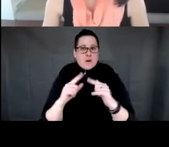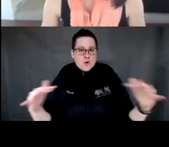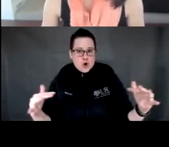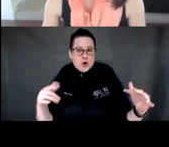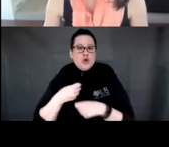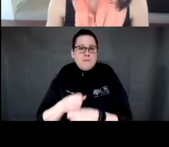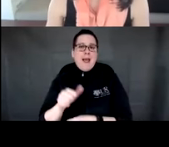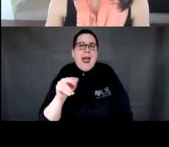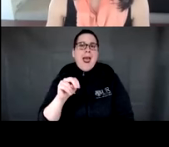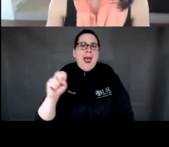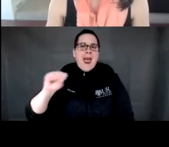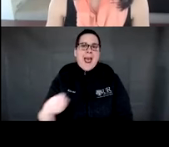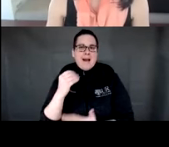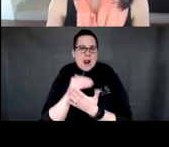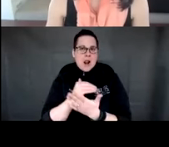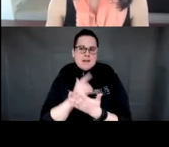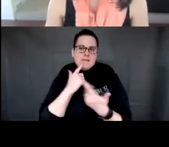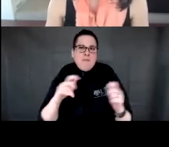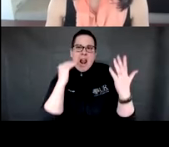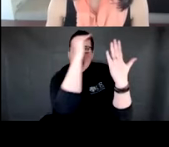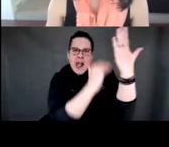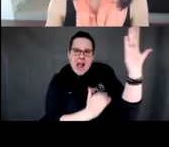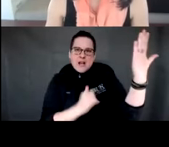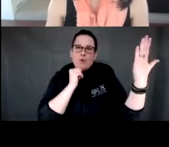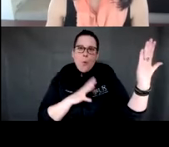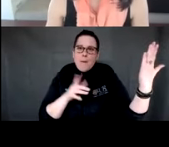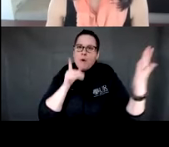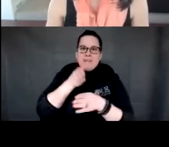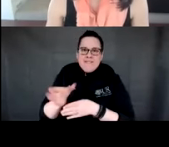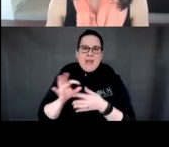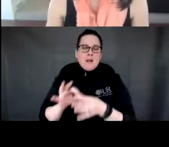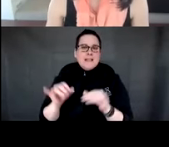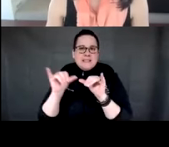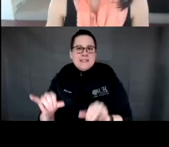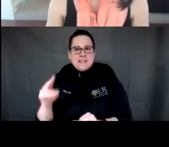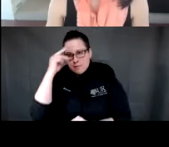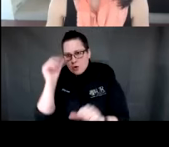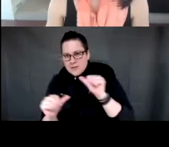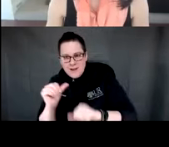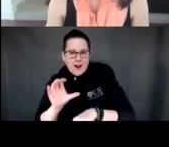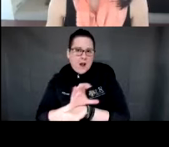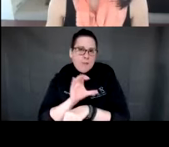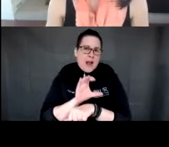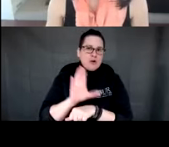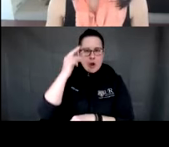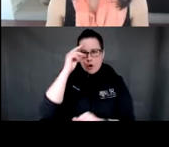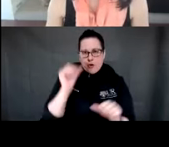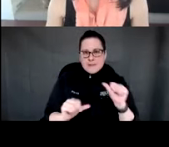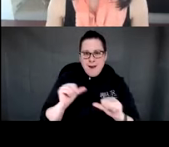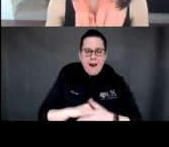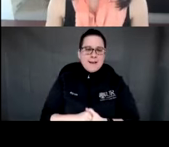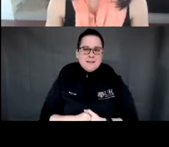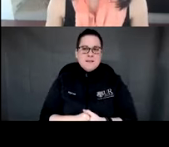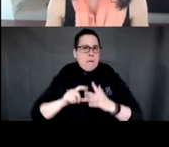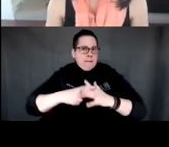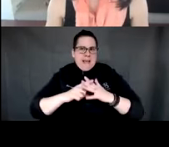Anne's List, which is an extensive list of women in the fields of systems neuroscience and computational neuroscience. It began as